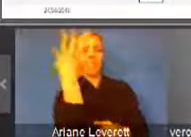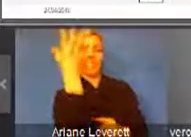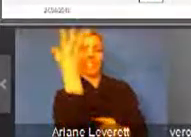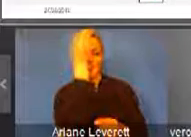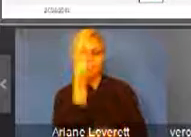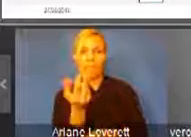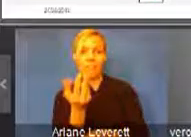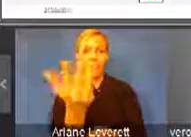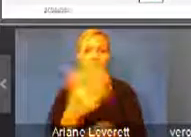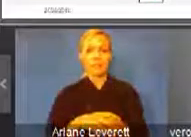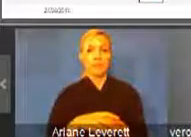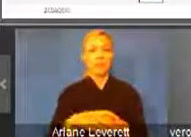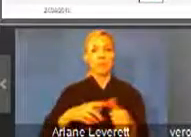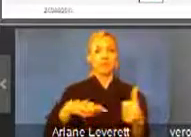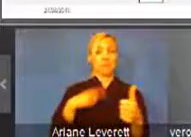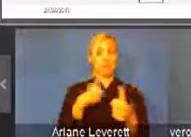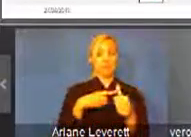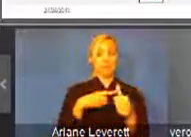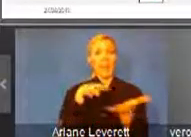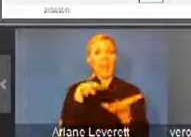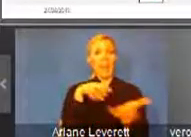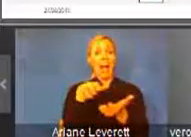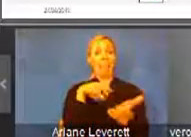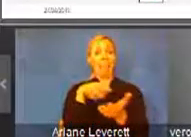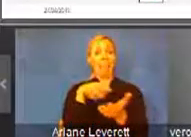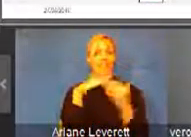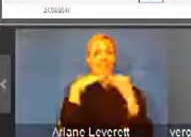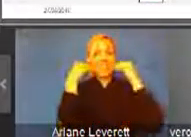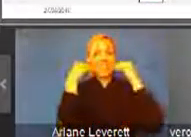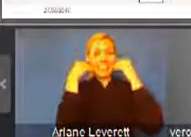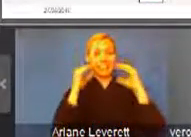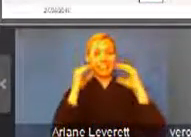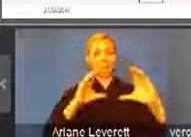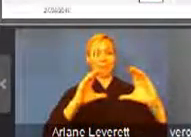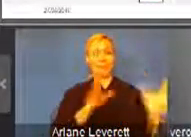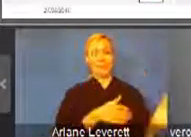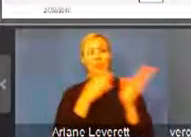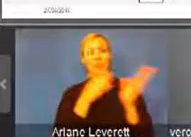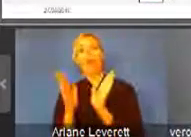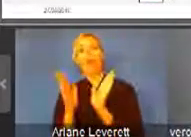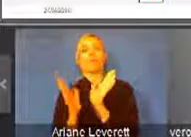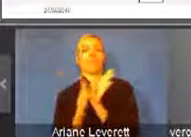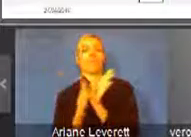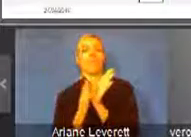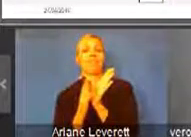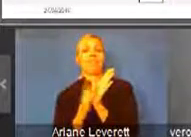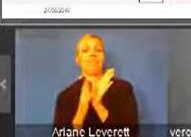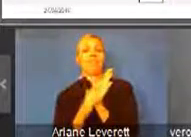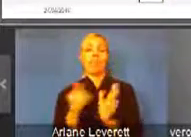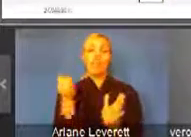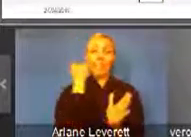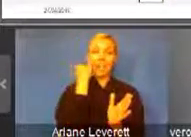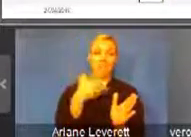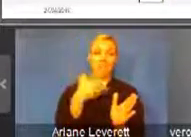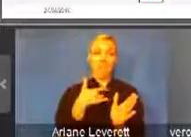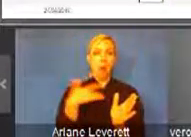applaud symbol. So if you really like something or you want to say thank you, you can clap your hands and we will know that you are